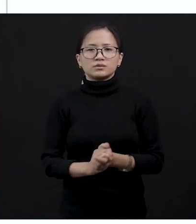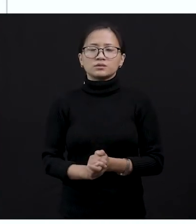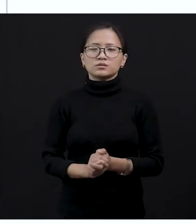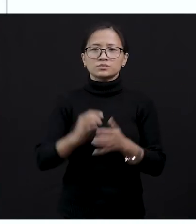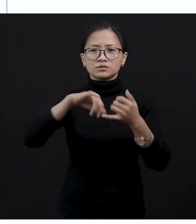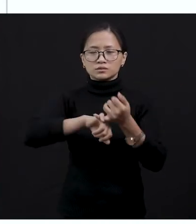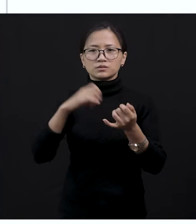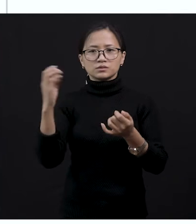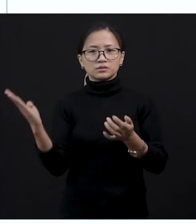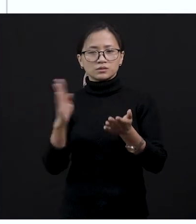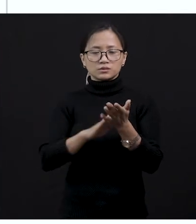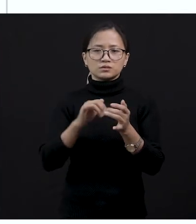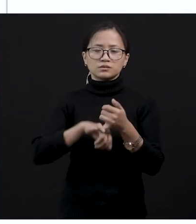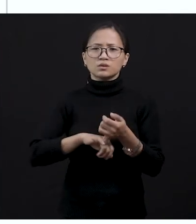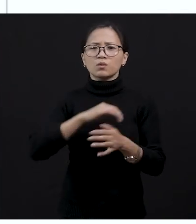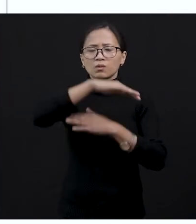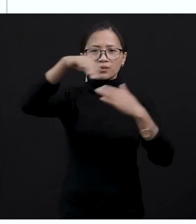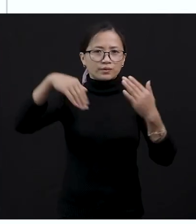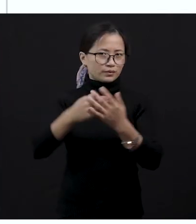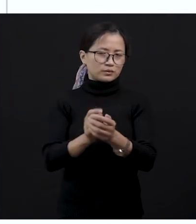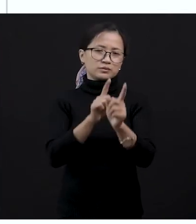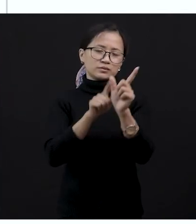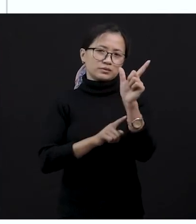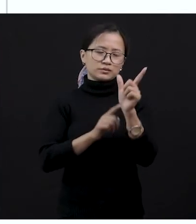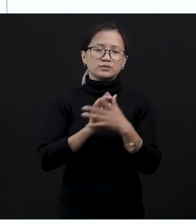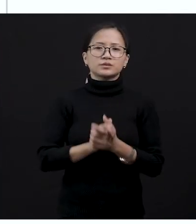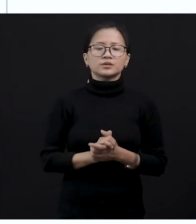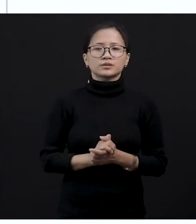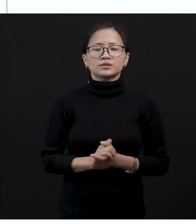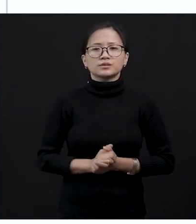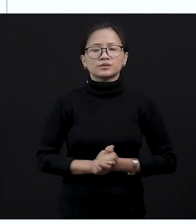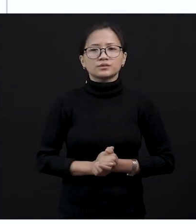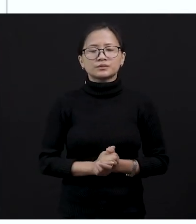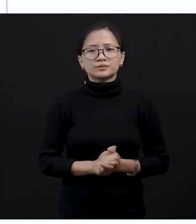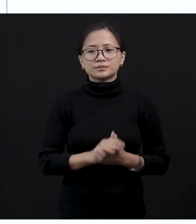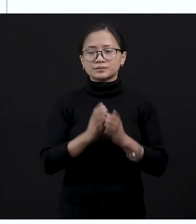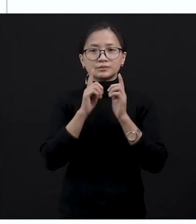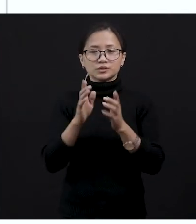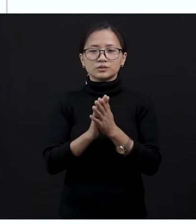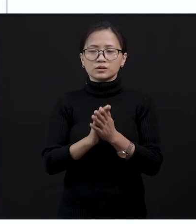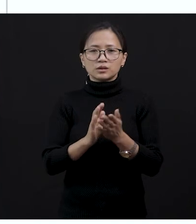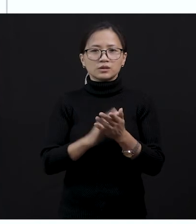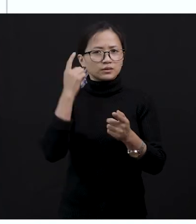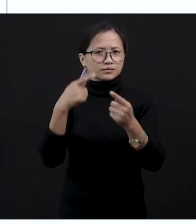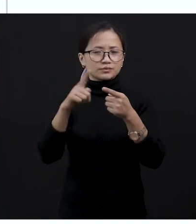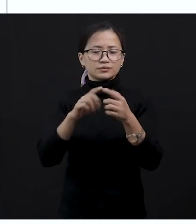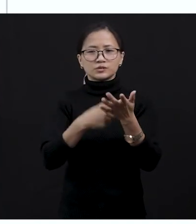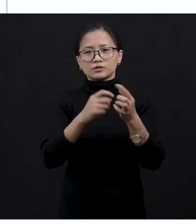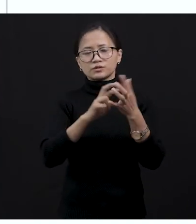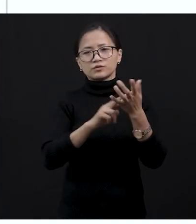one season the whole year, right? But because of the revolution, we experience